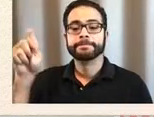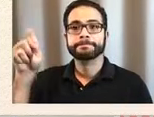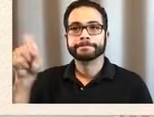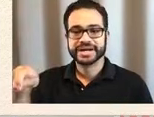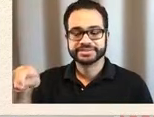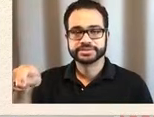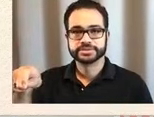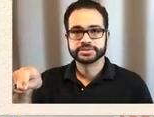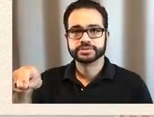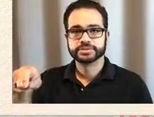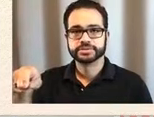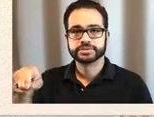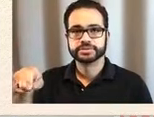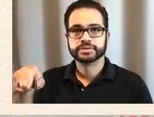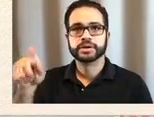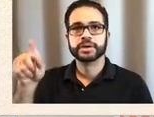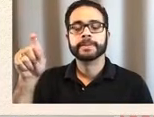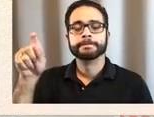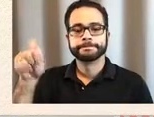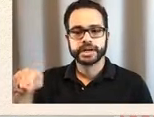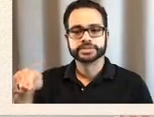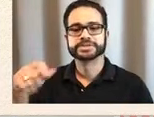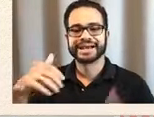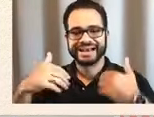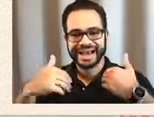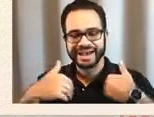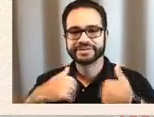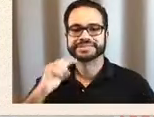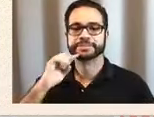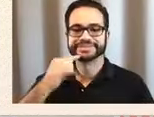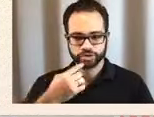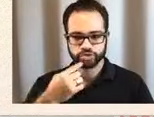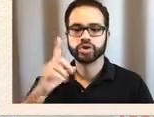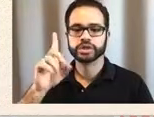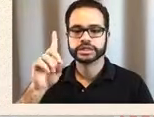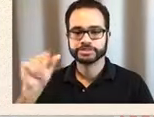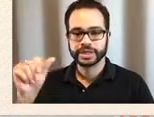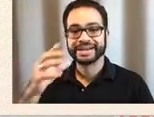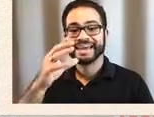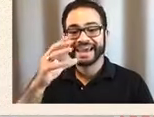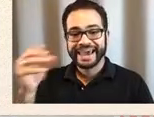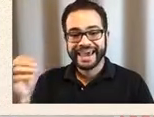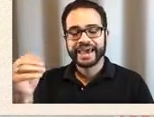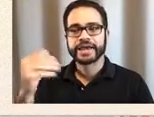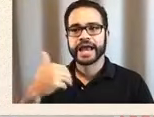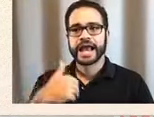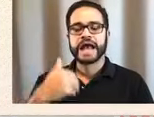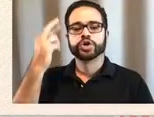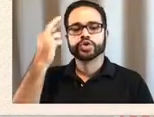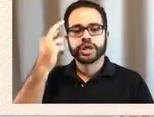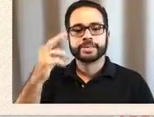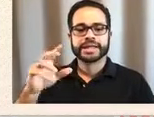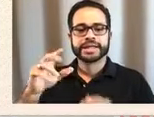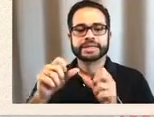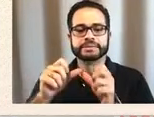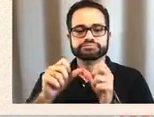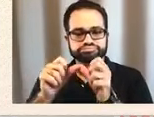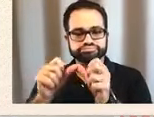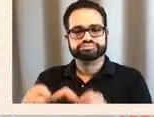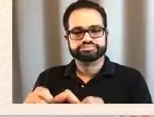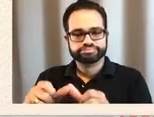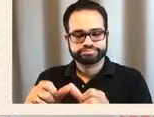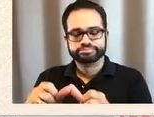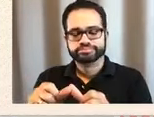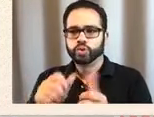constitute a substantial disability and be reasonably expected to continue indefinitely. So we don't think